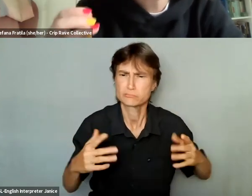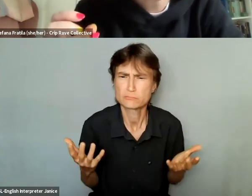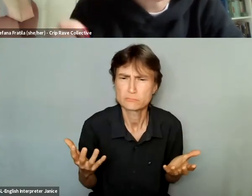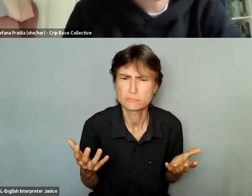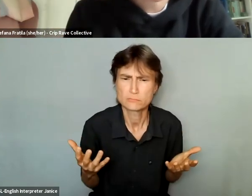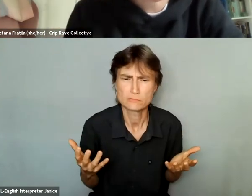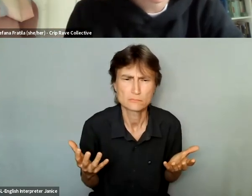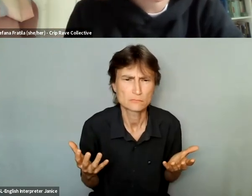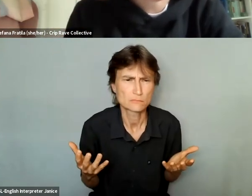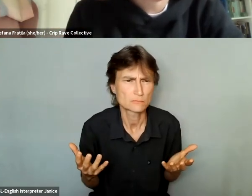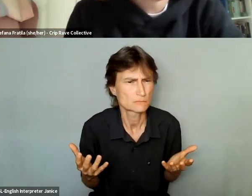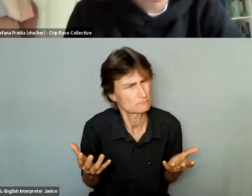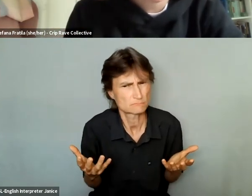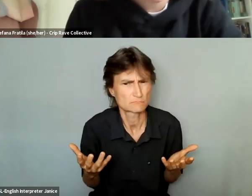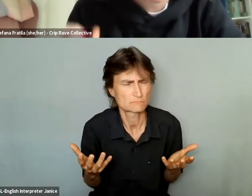being able to offer,